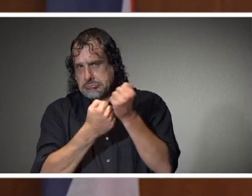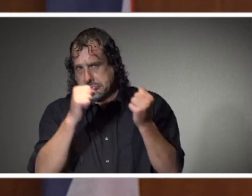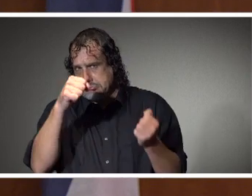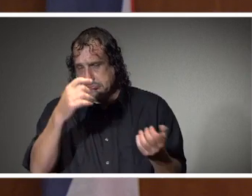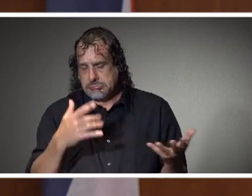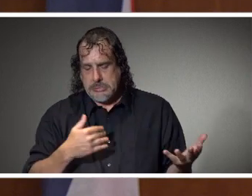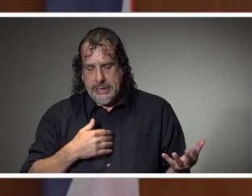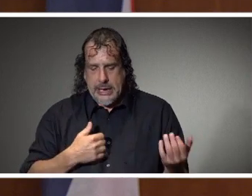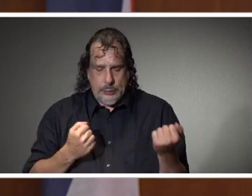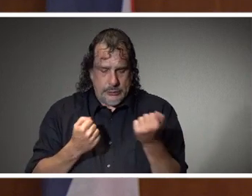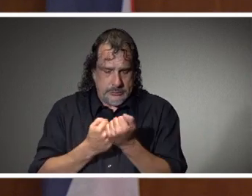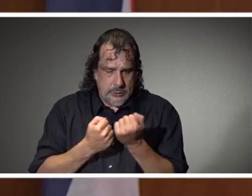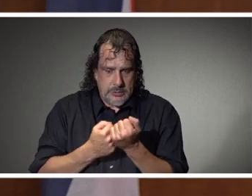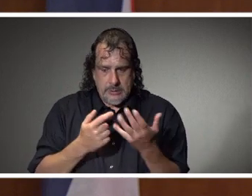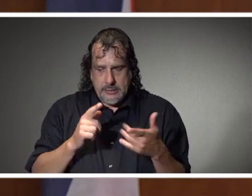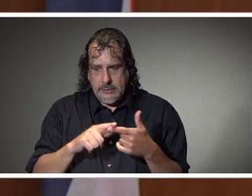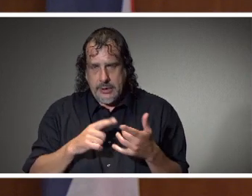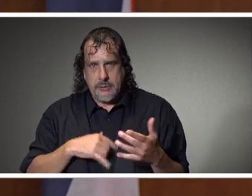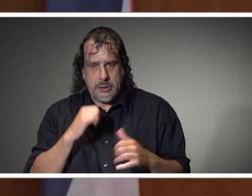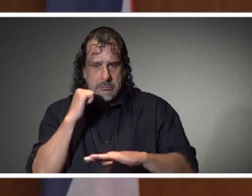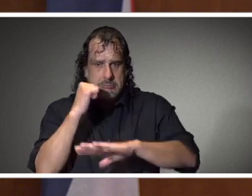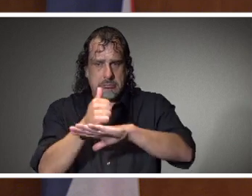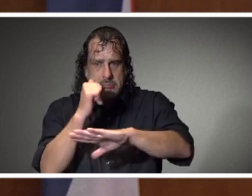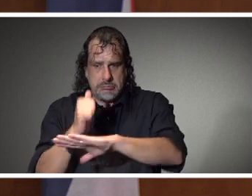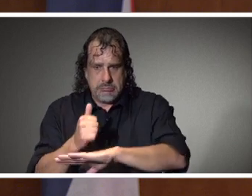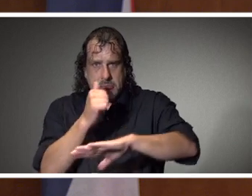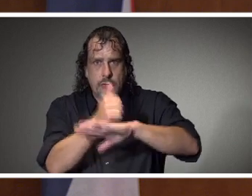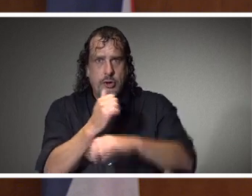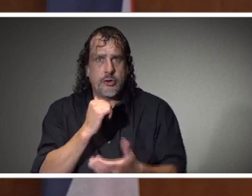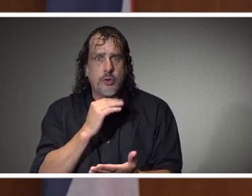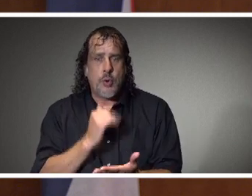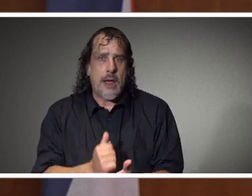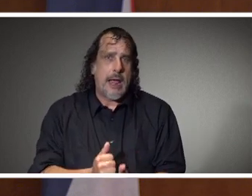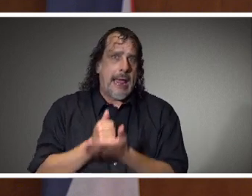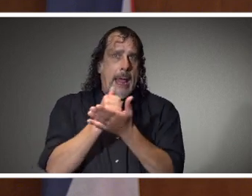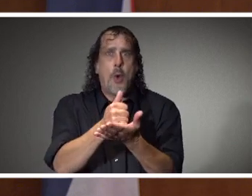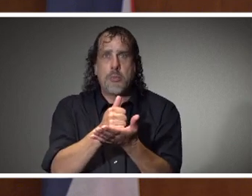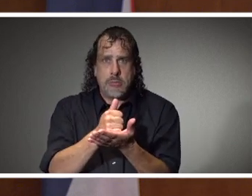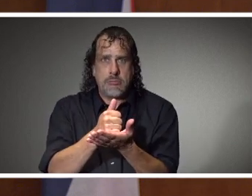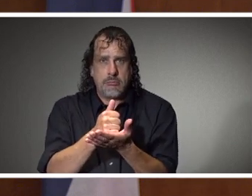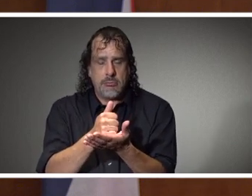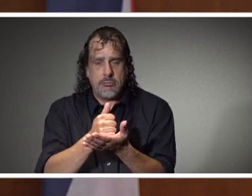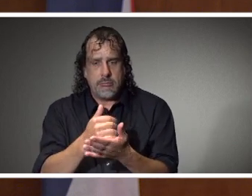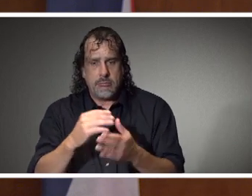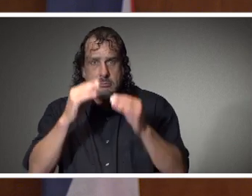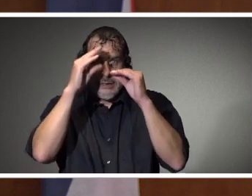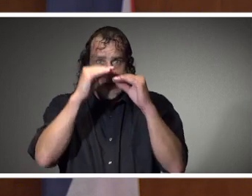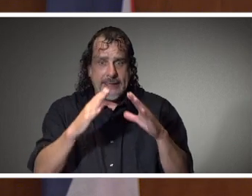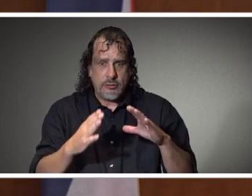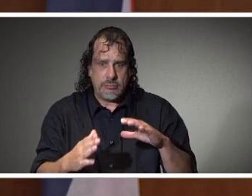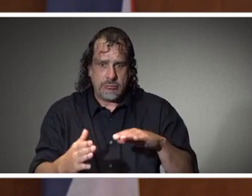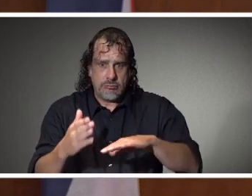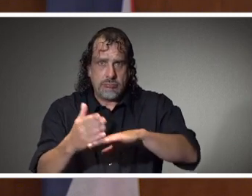of the things that were put in place to help with respect to our